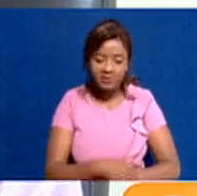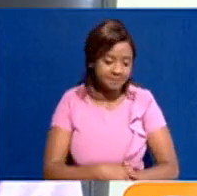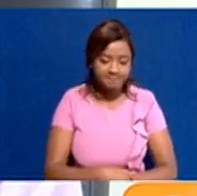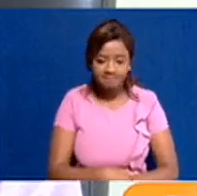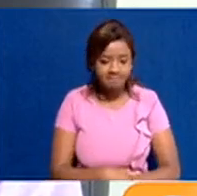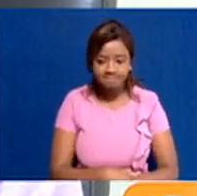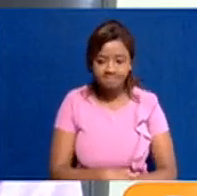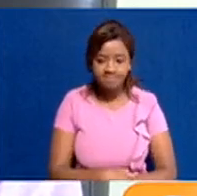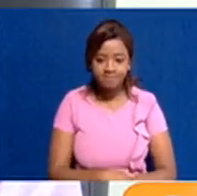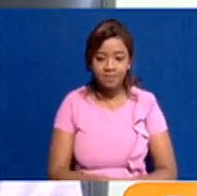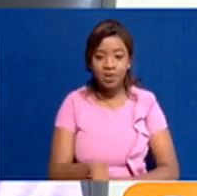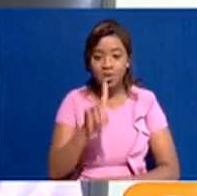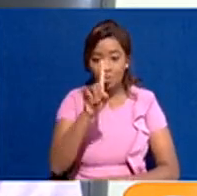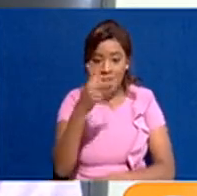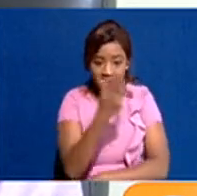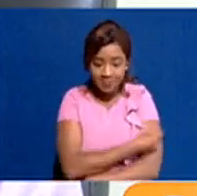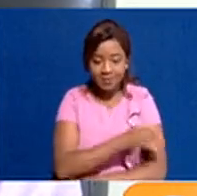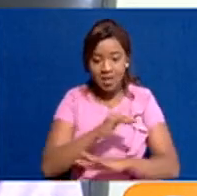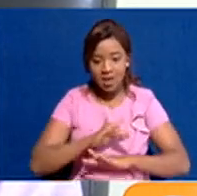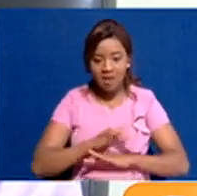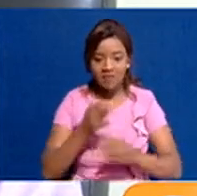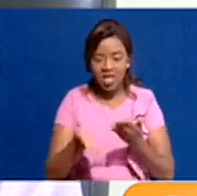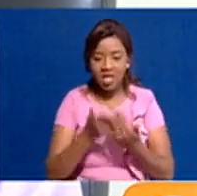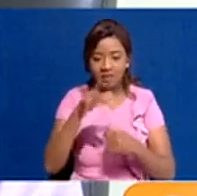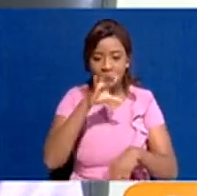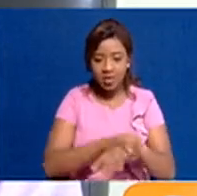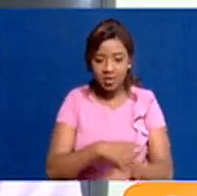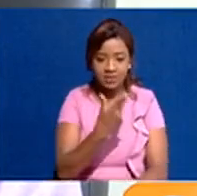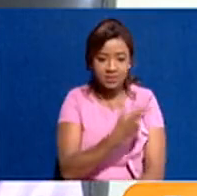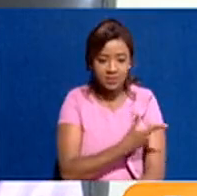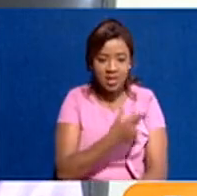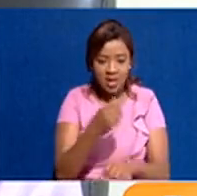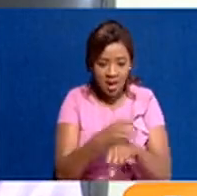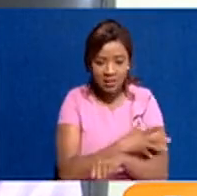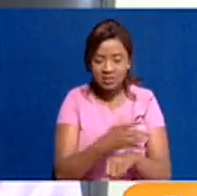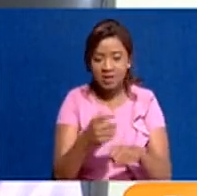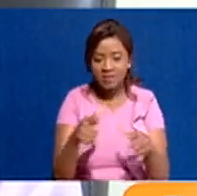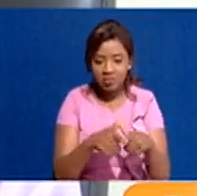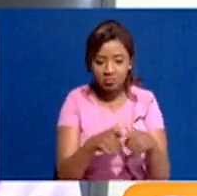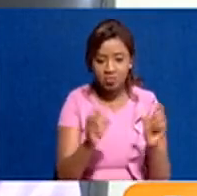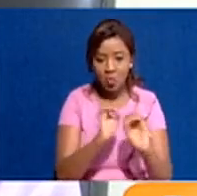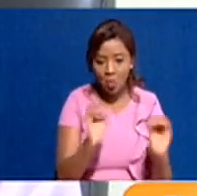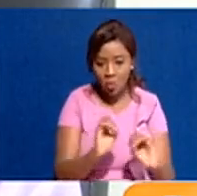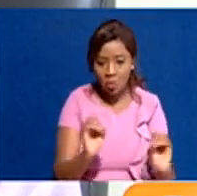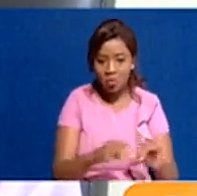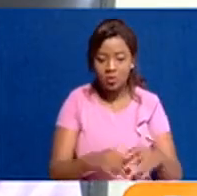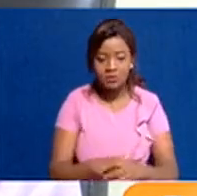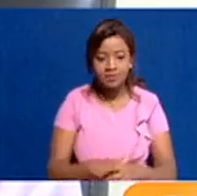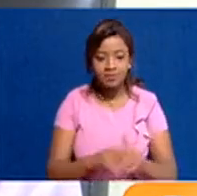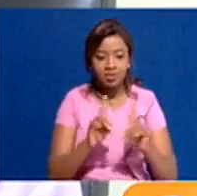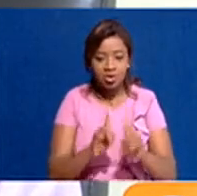for you to be able to prevent premalignant lesions and malignant lesions, that is pre-cancer and cancer. And so we have a very